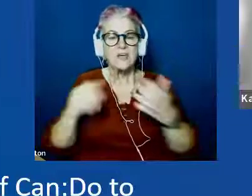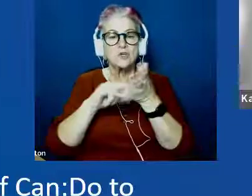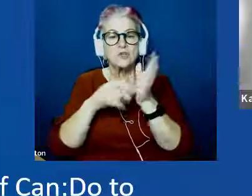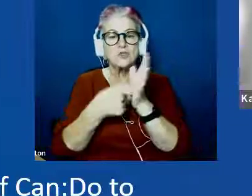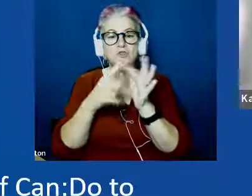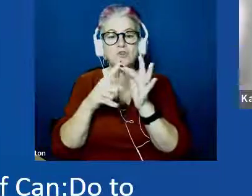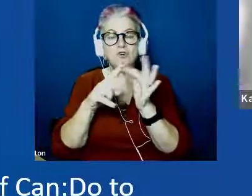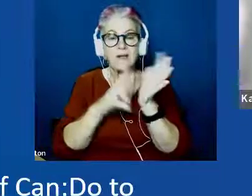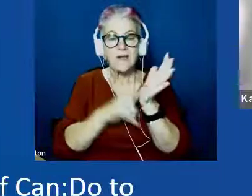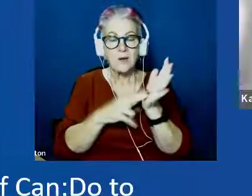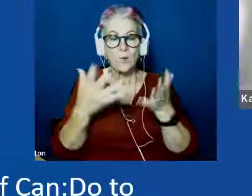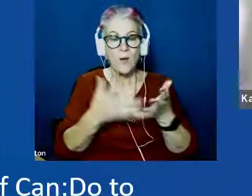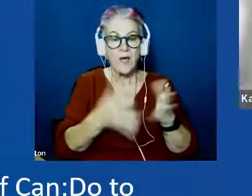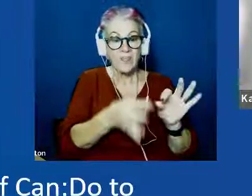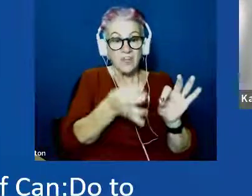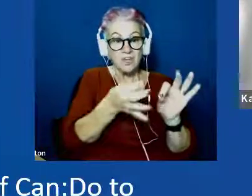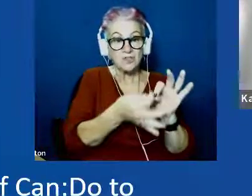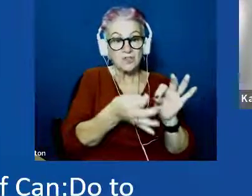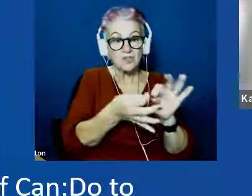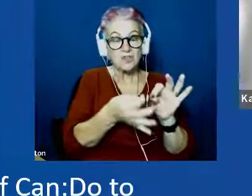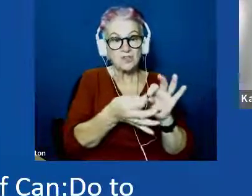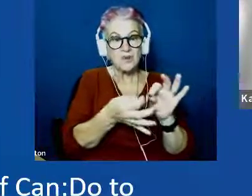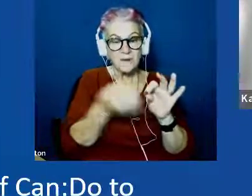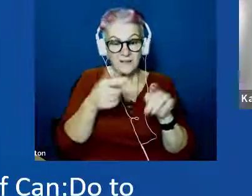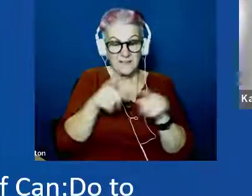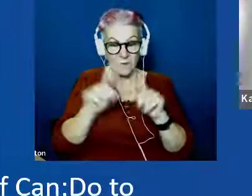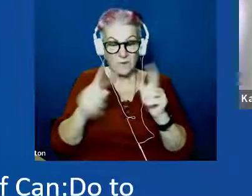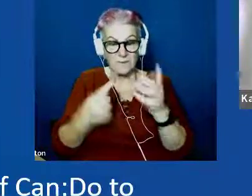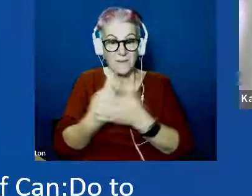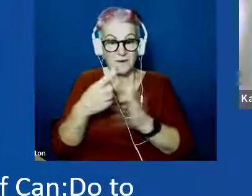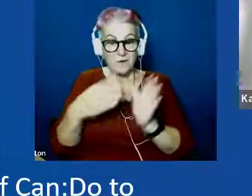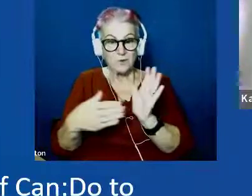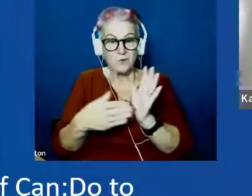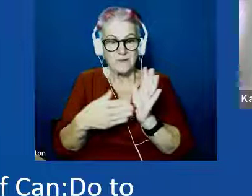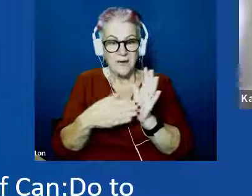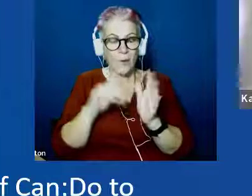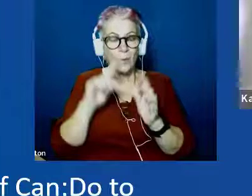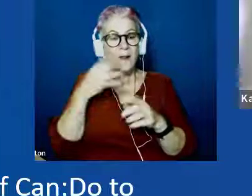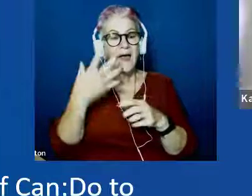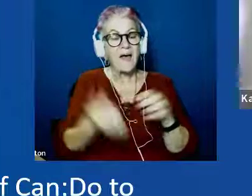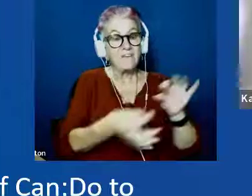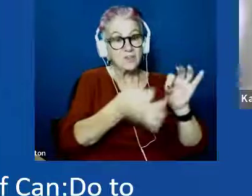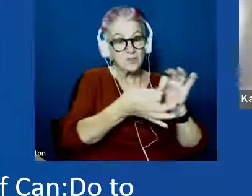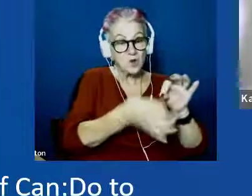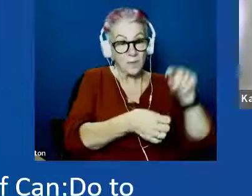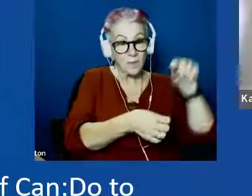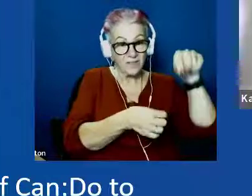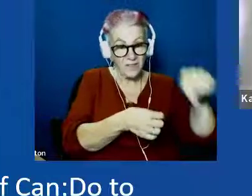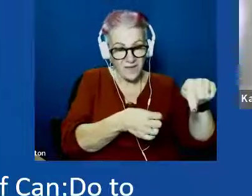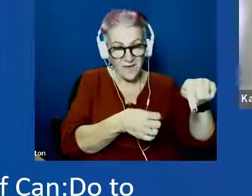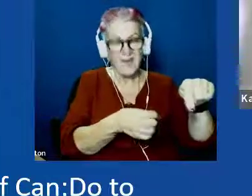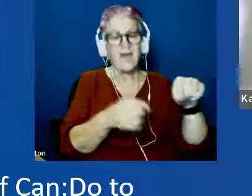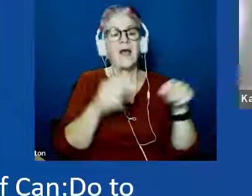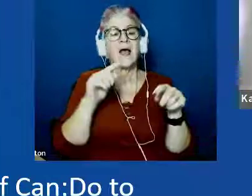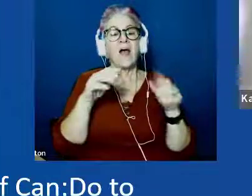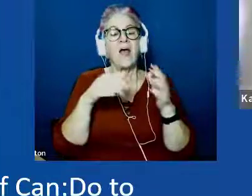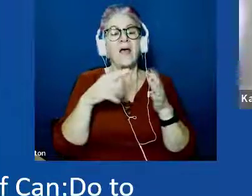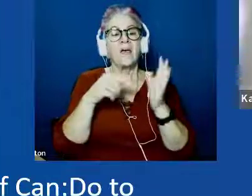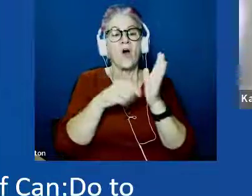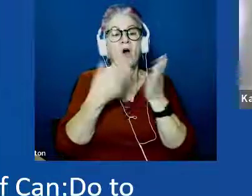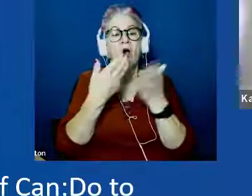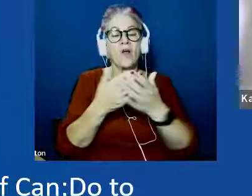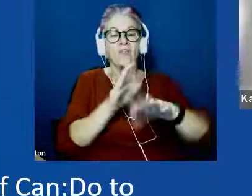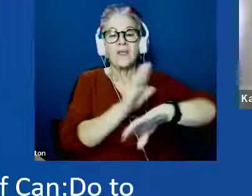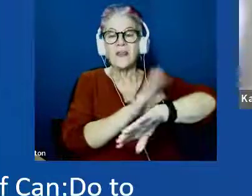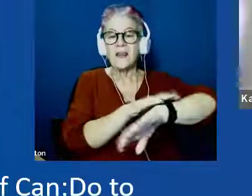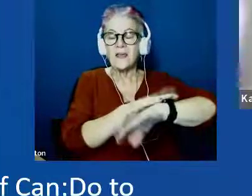similar to this session here, would be an interpreter would be there left a screen to be able to